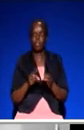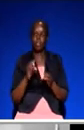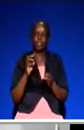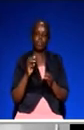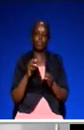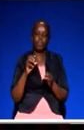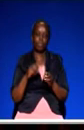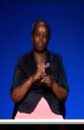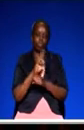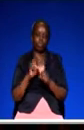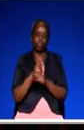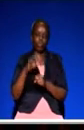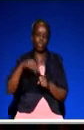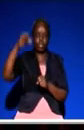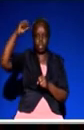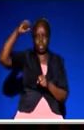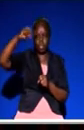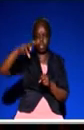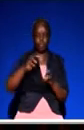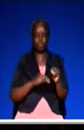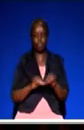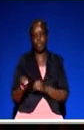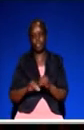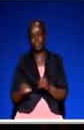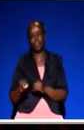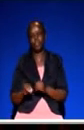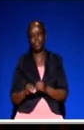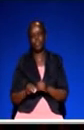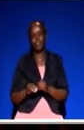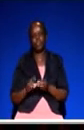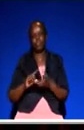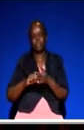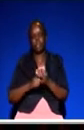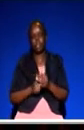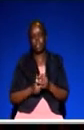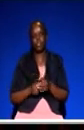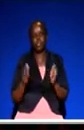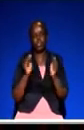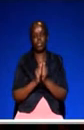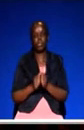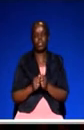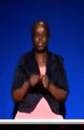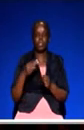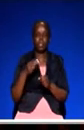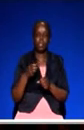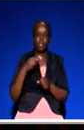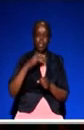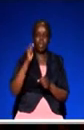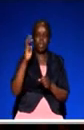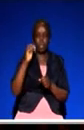magnetization using the electrical method. So we'll start with magnetization by